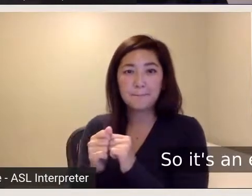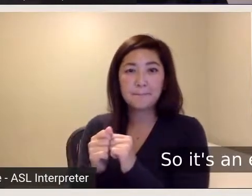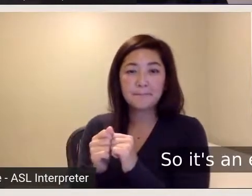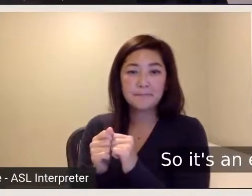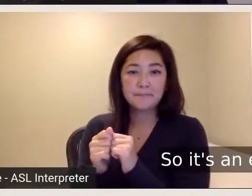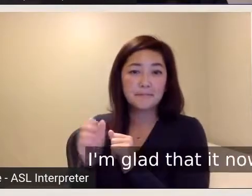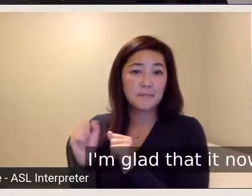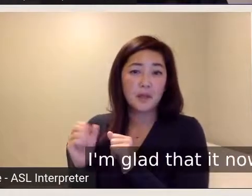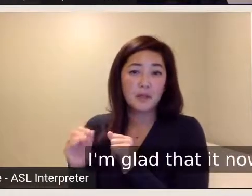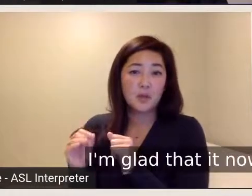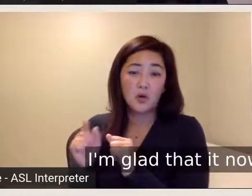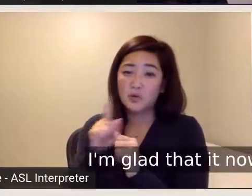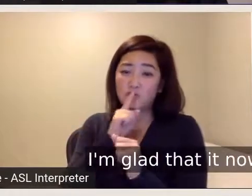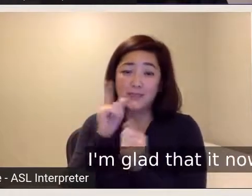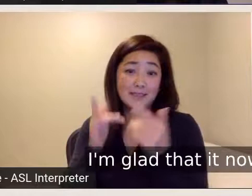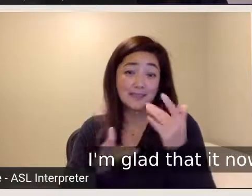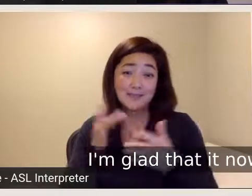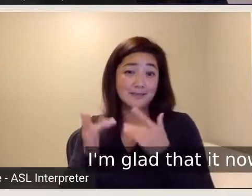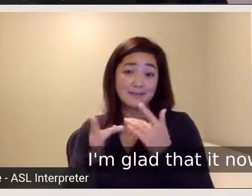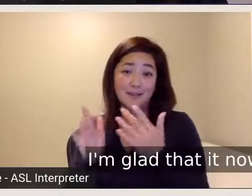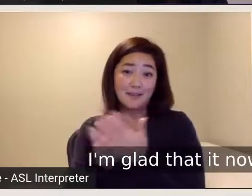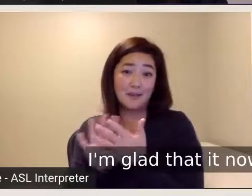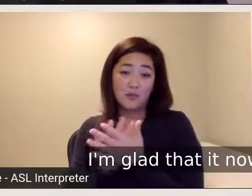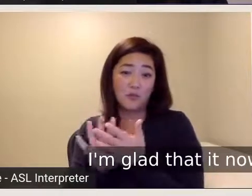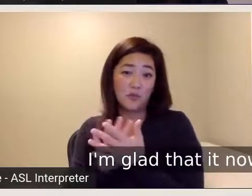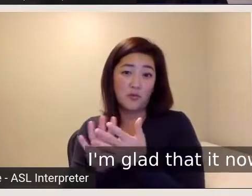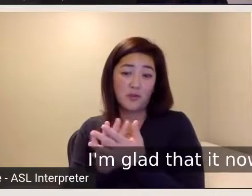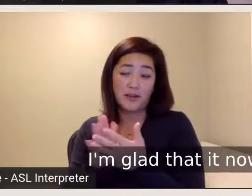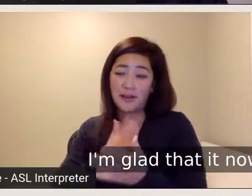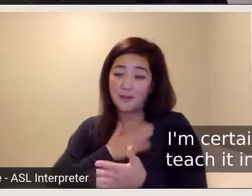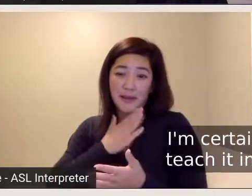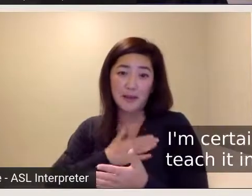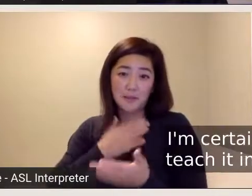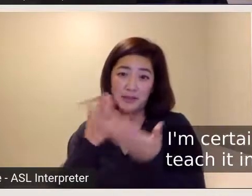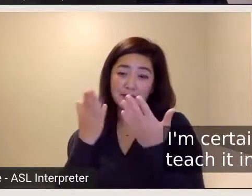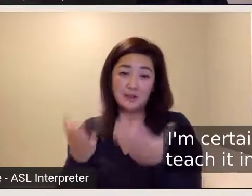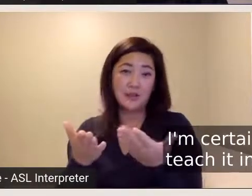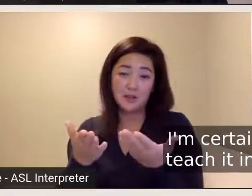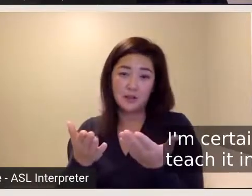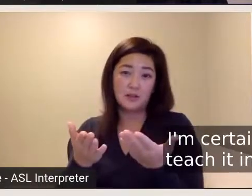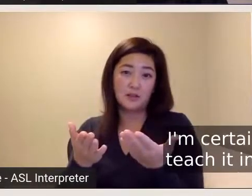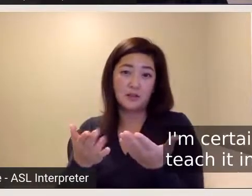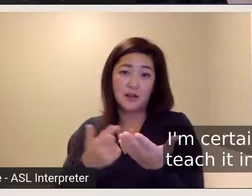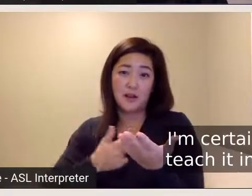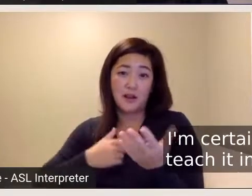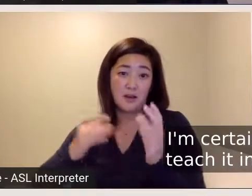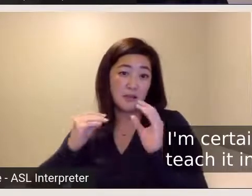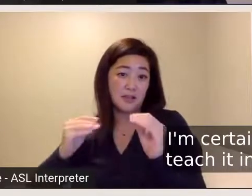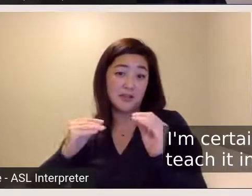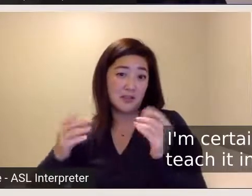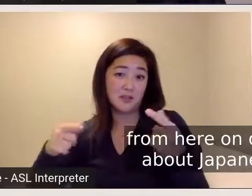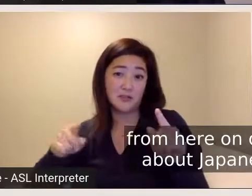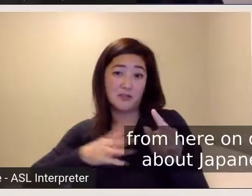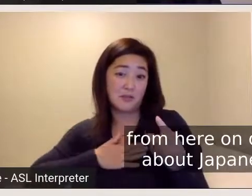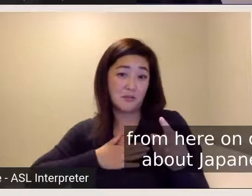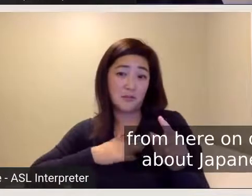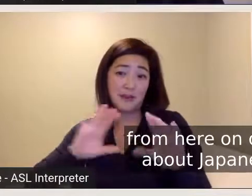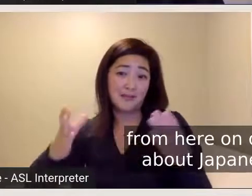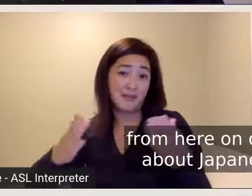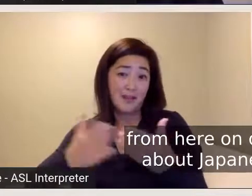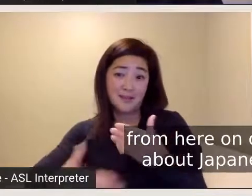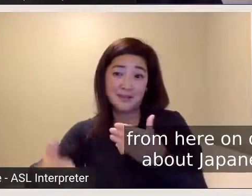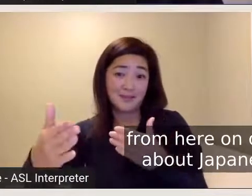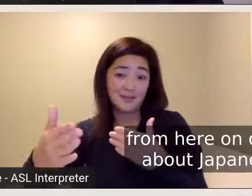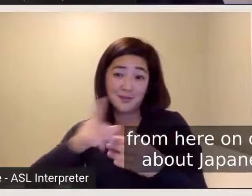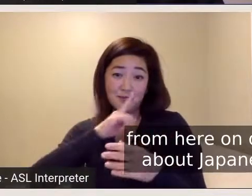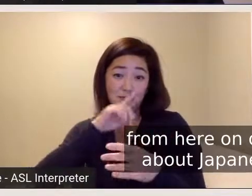an exciting film. I'm glad that it now exists in the world. I'm certainly going to teach it in my classes from here on out when